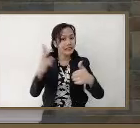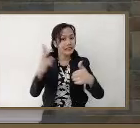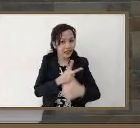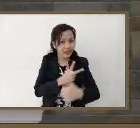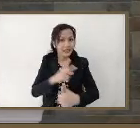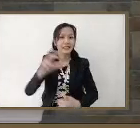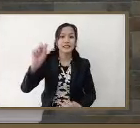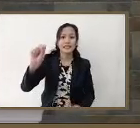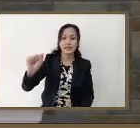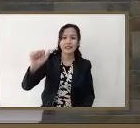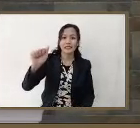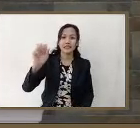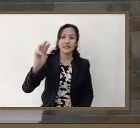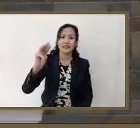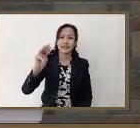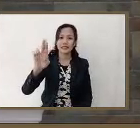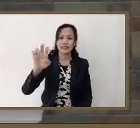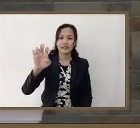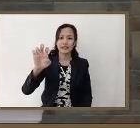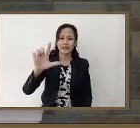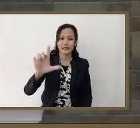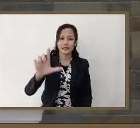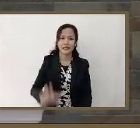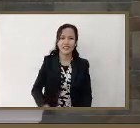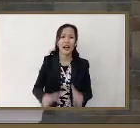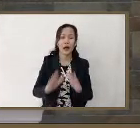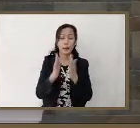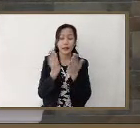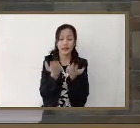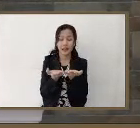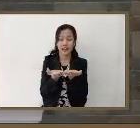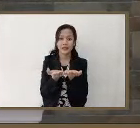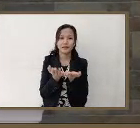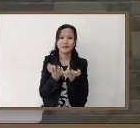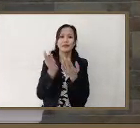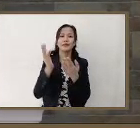We will just read a passage from the book of 2 Samuel, and then